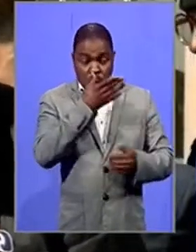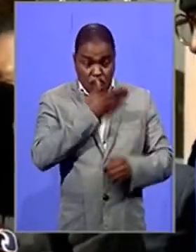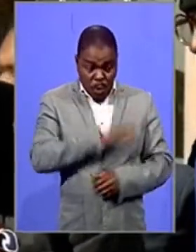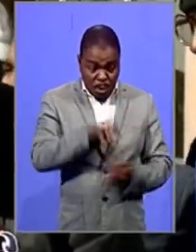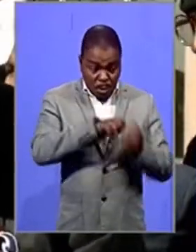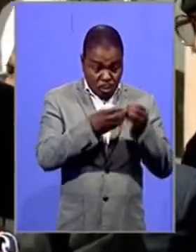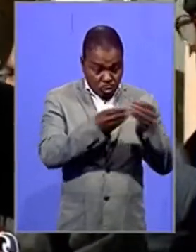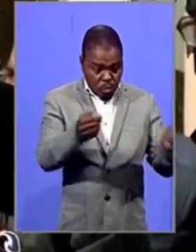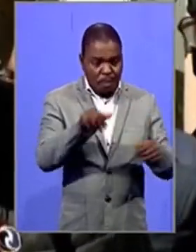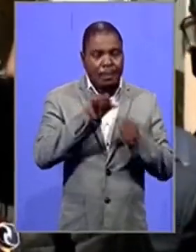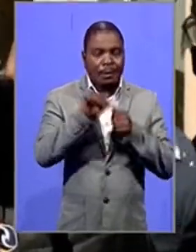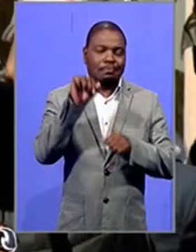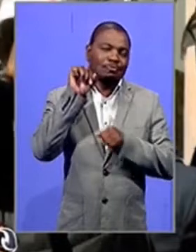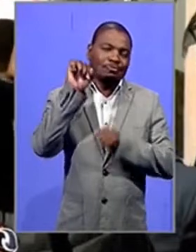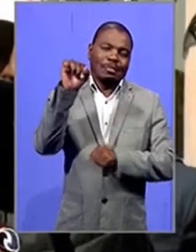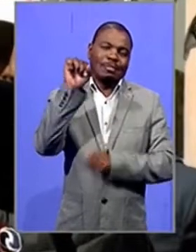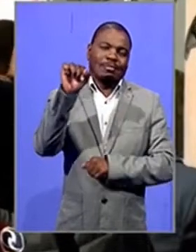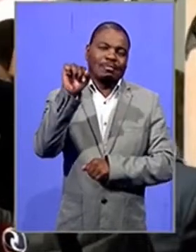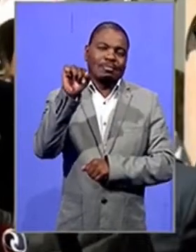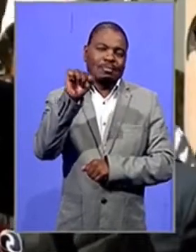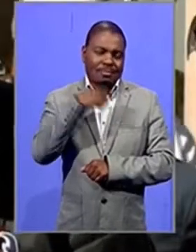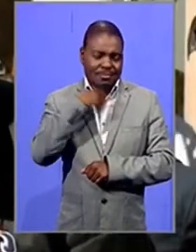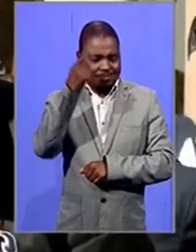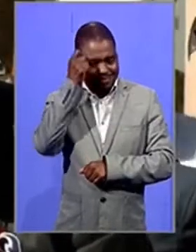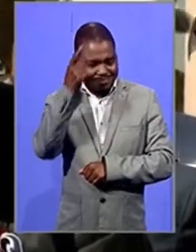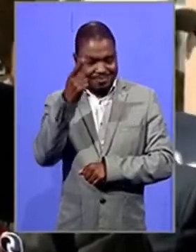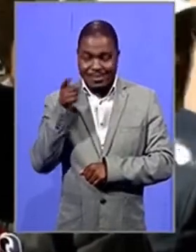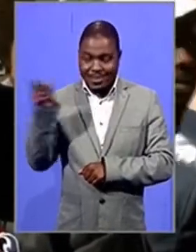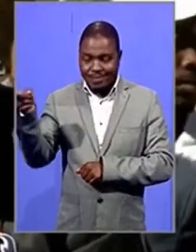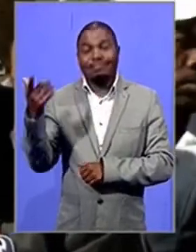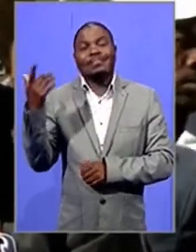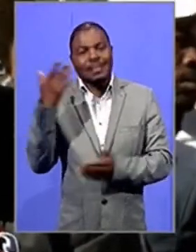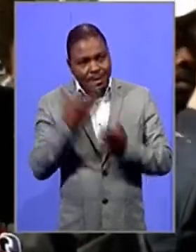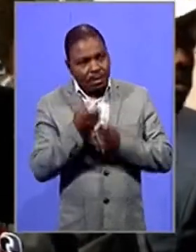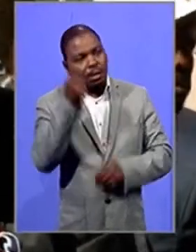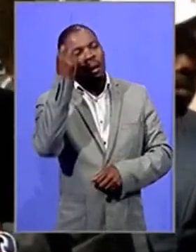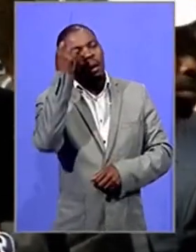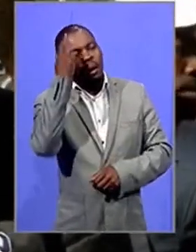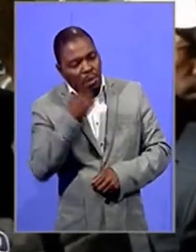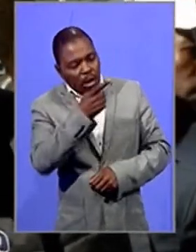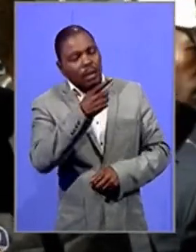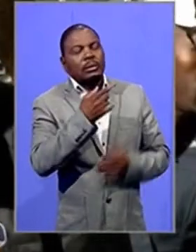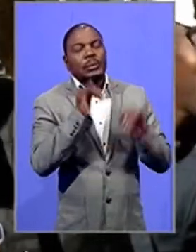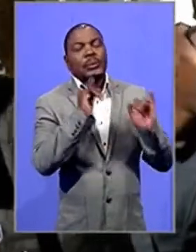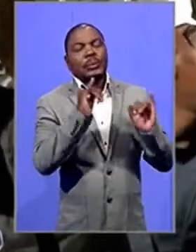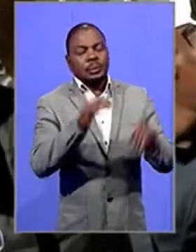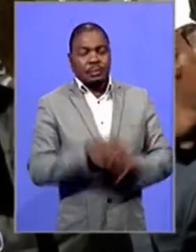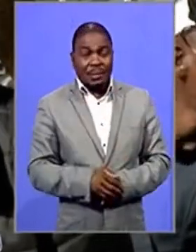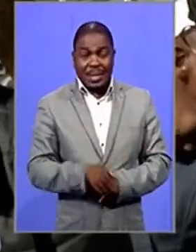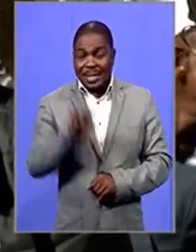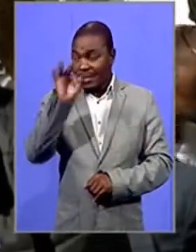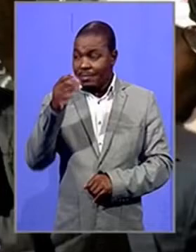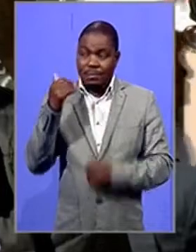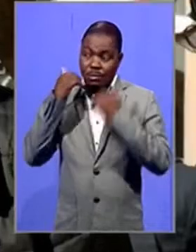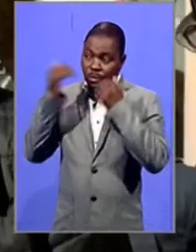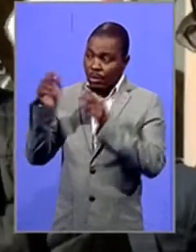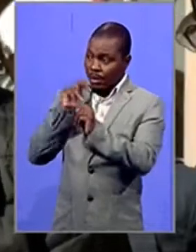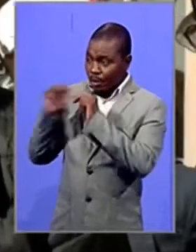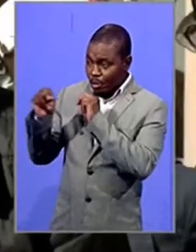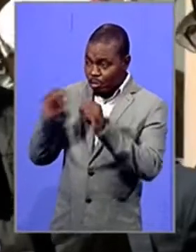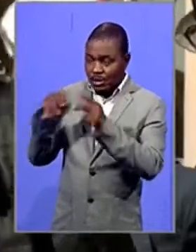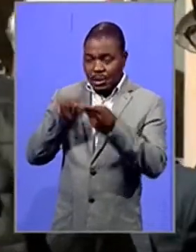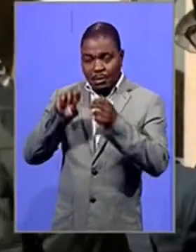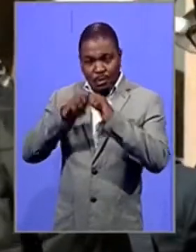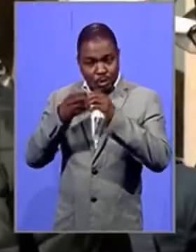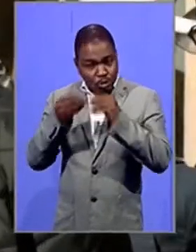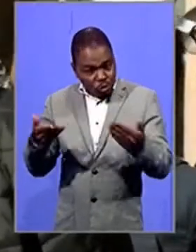they must go on strike because we understand that it's the only language that CUT management understand of striking. Because if they don't want to engage with us or solve student